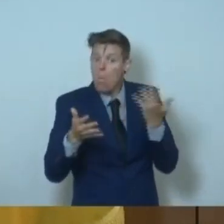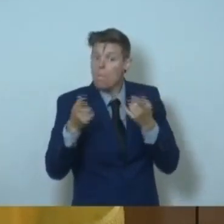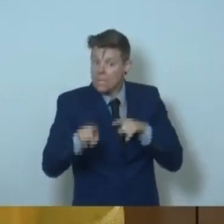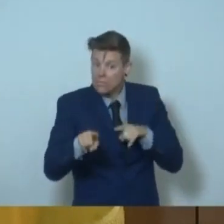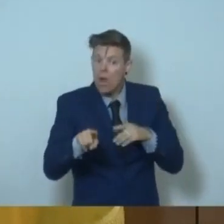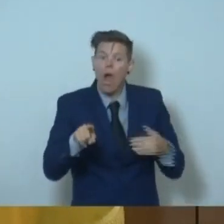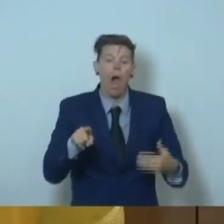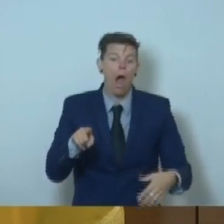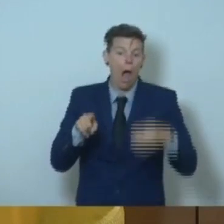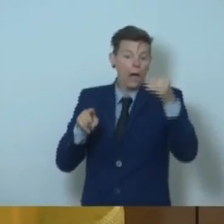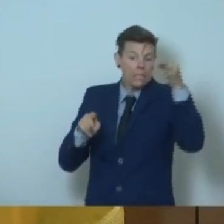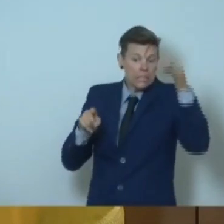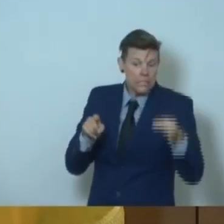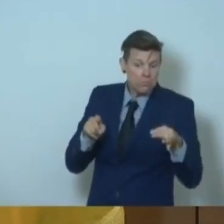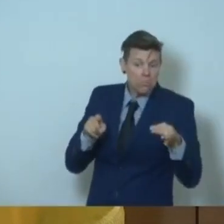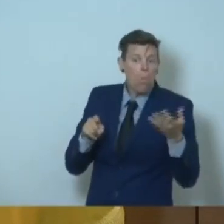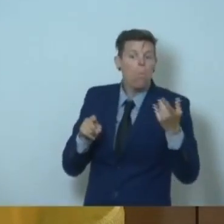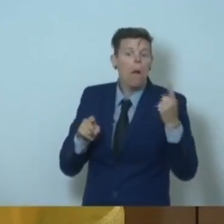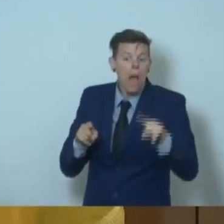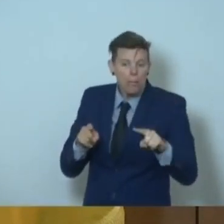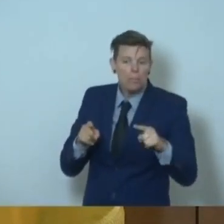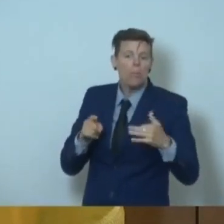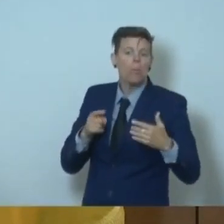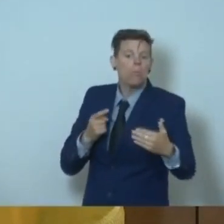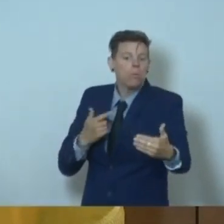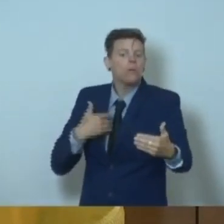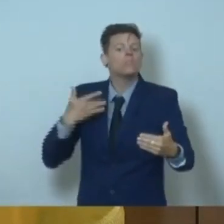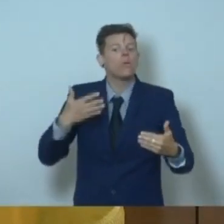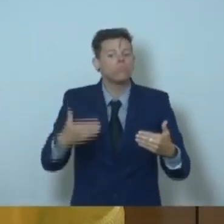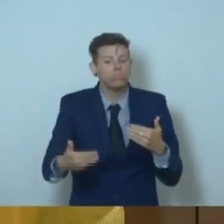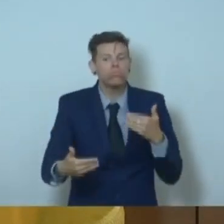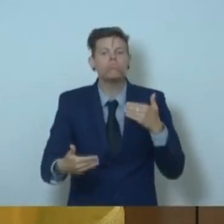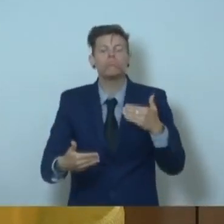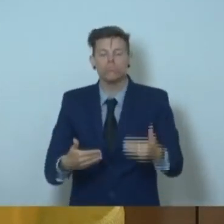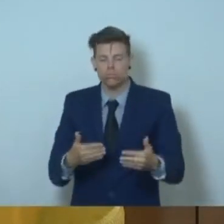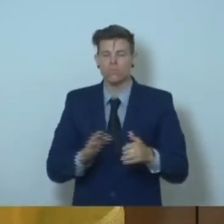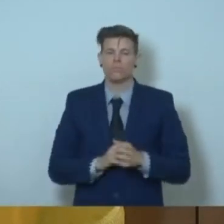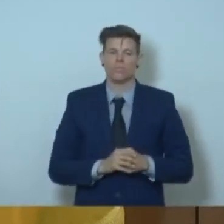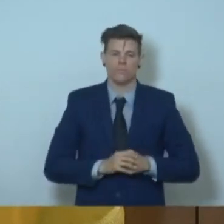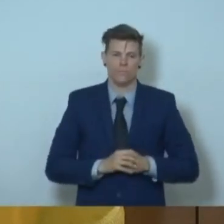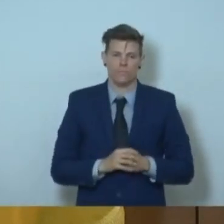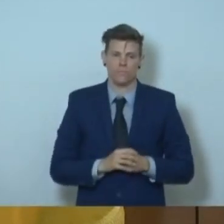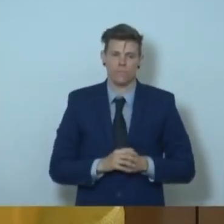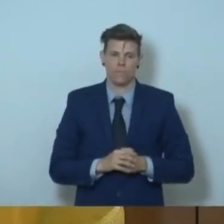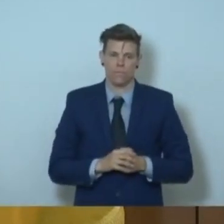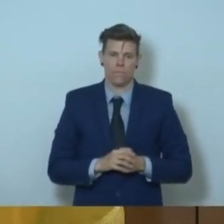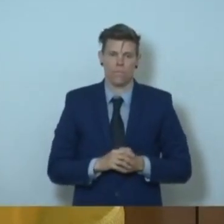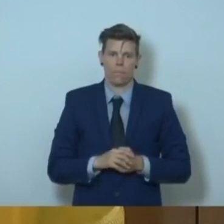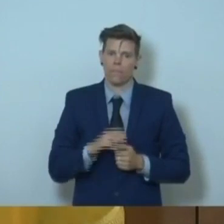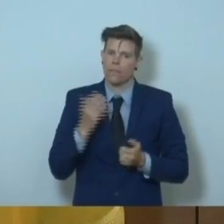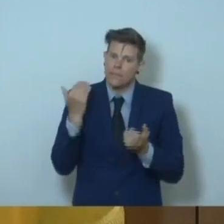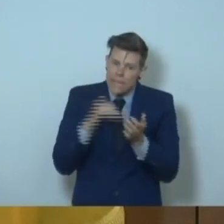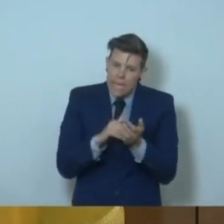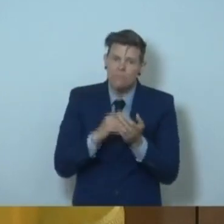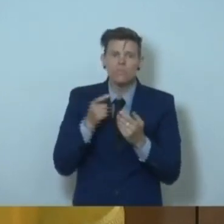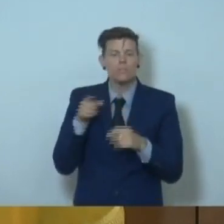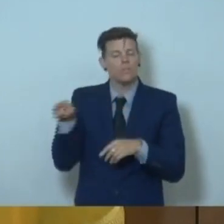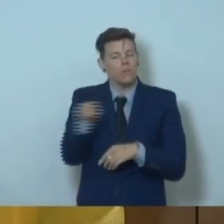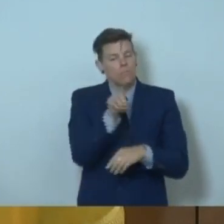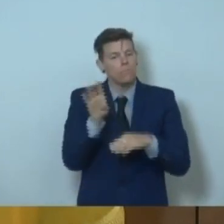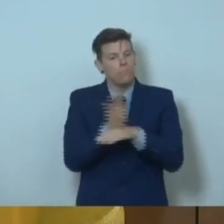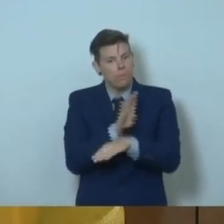by and large, most businesses have been kind, patient,